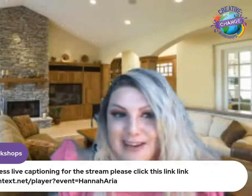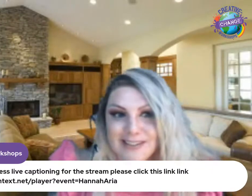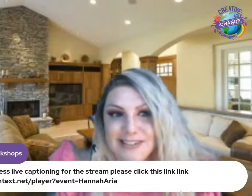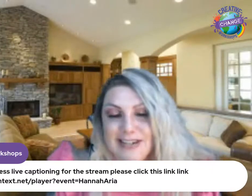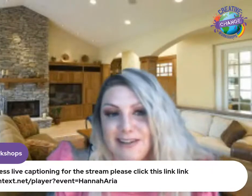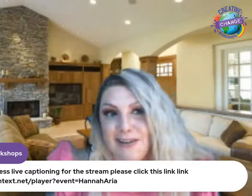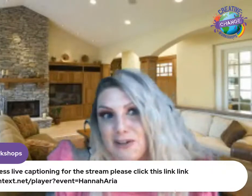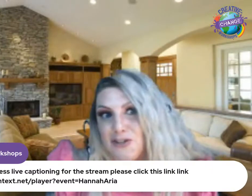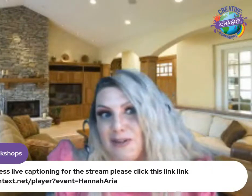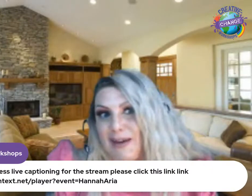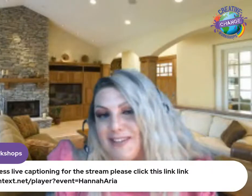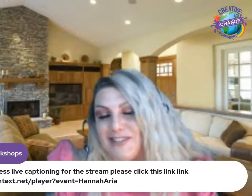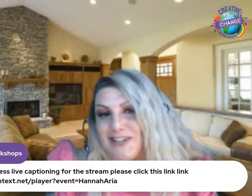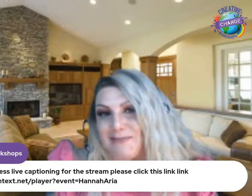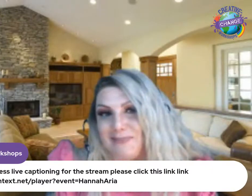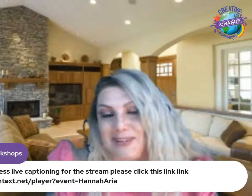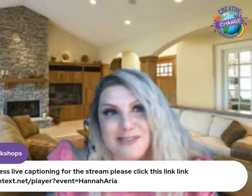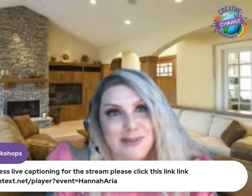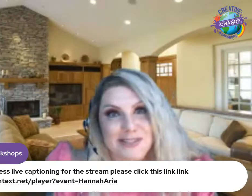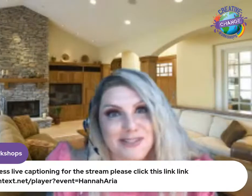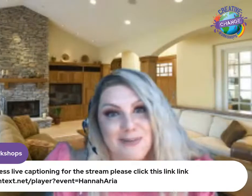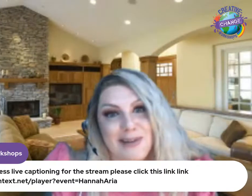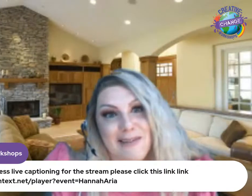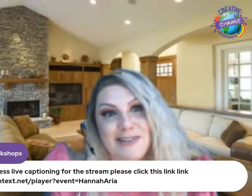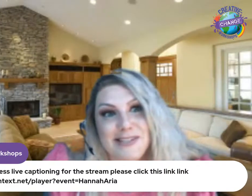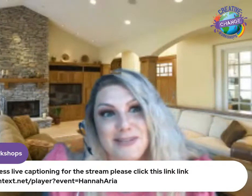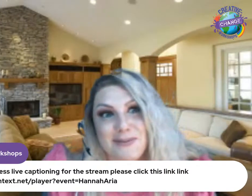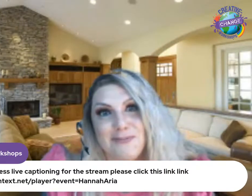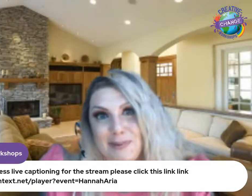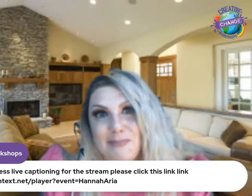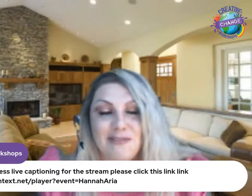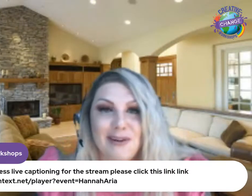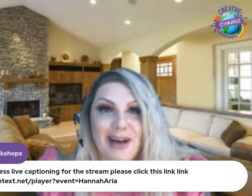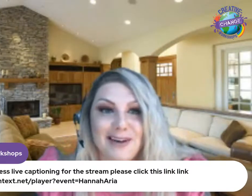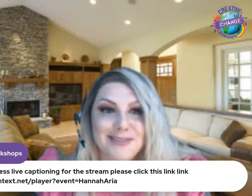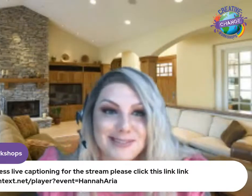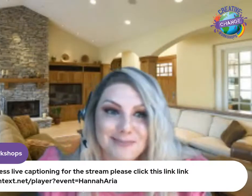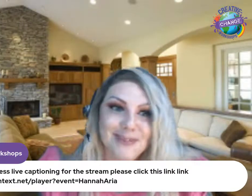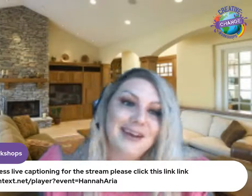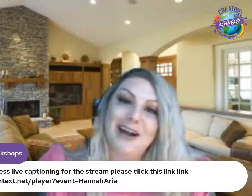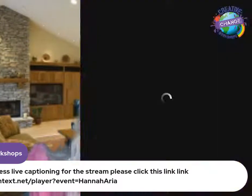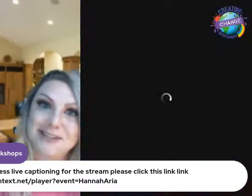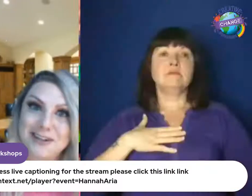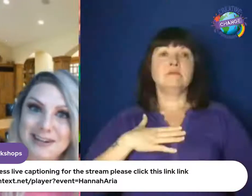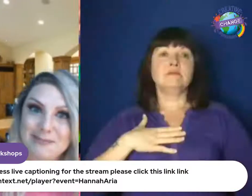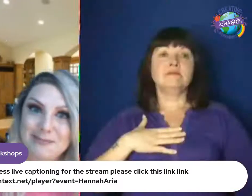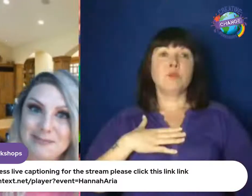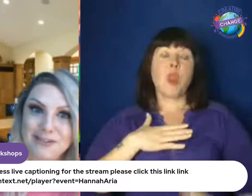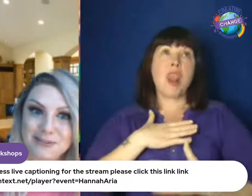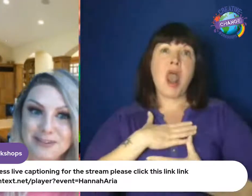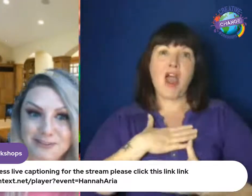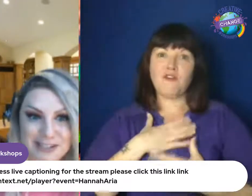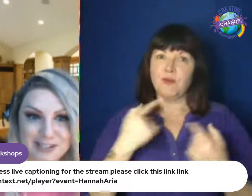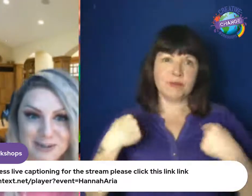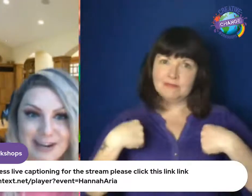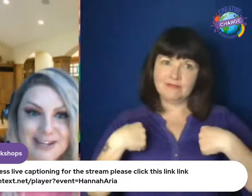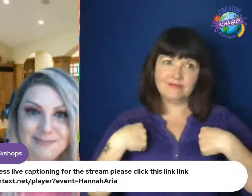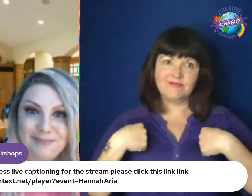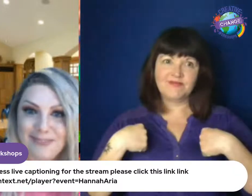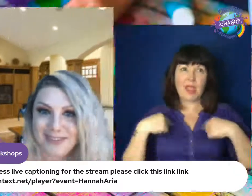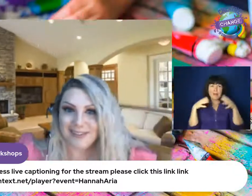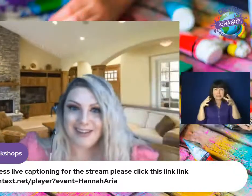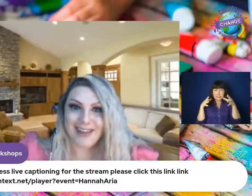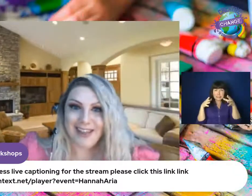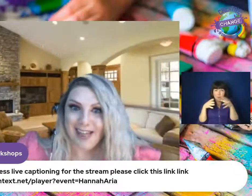I'm not actually in a luxury mansion as much as I would love this to be my real house. I'm in a tiny back bedroom with a green